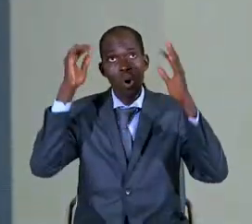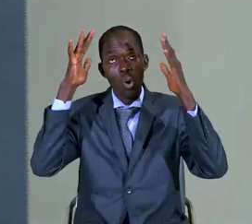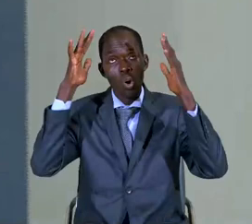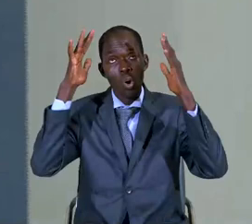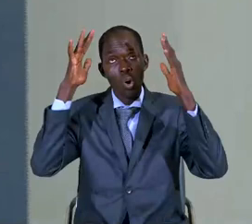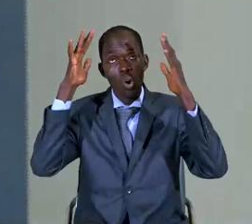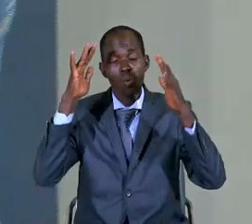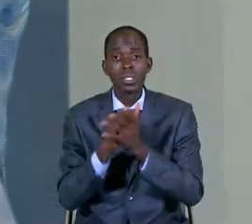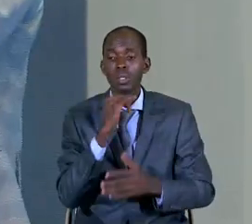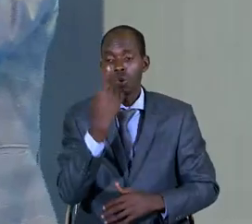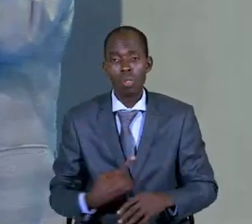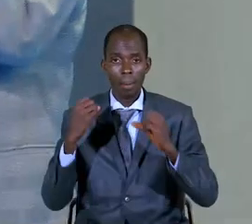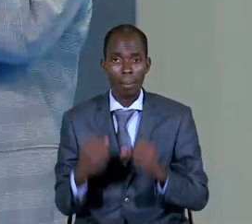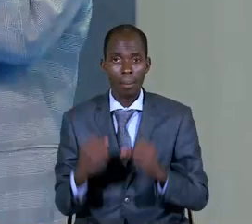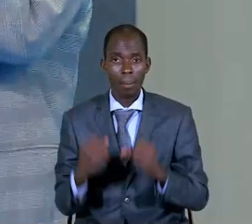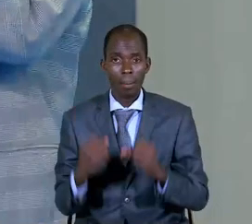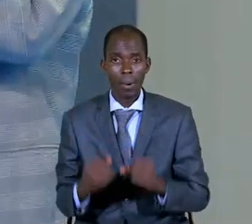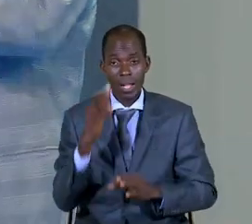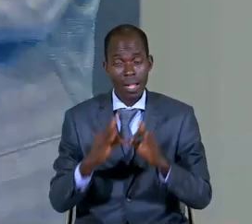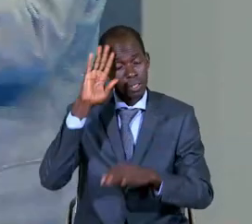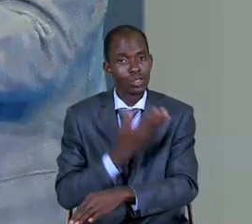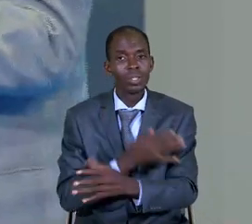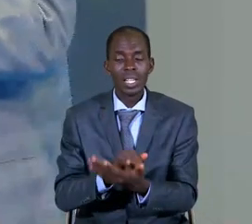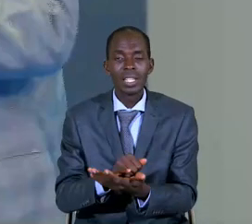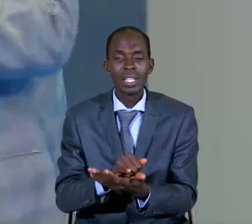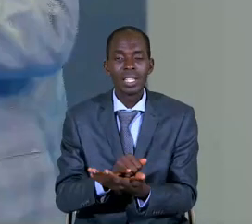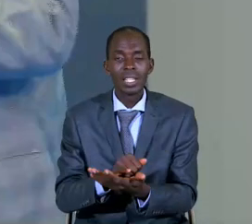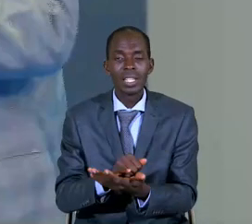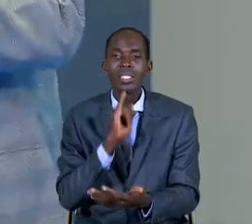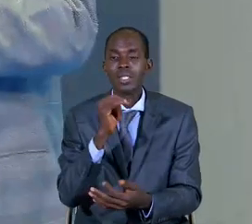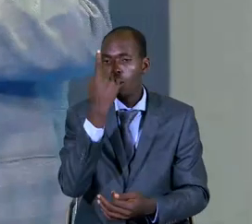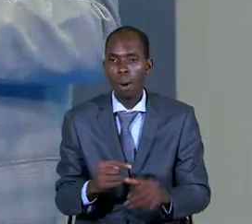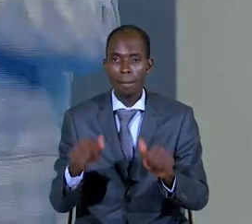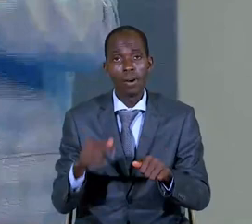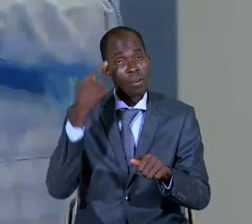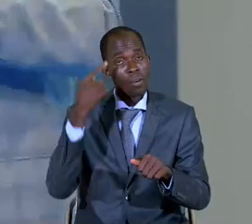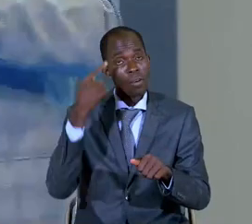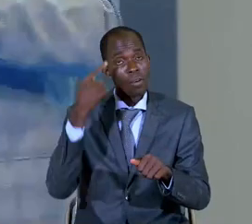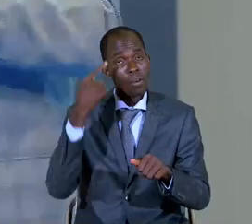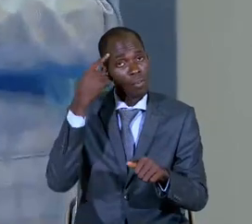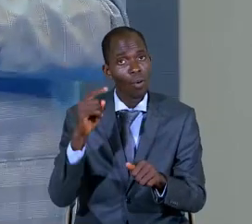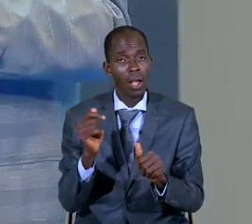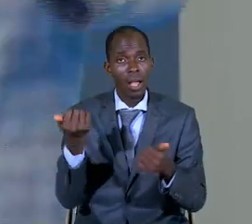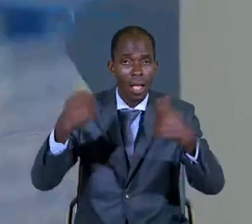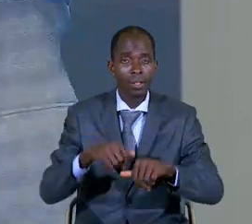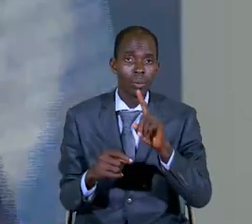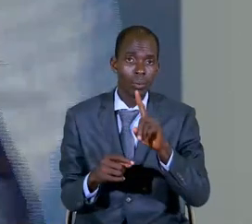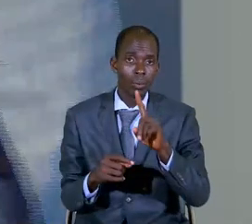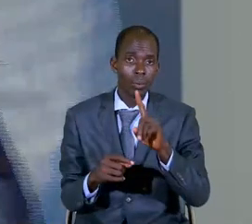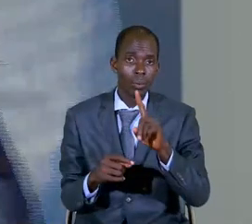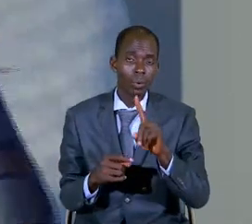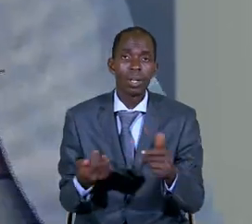the Son, that's the only possibility for anyone, anywhere in